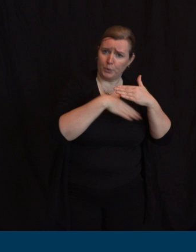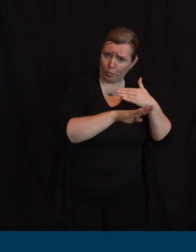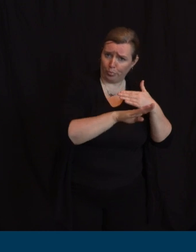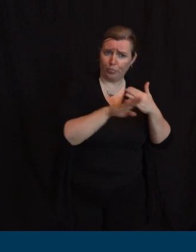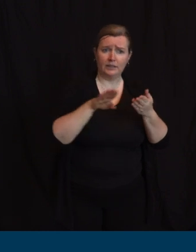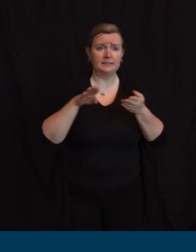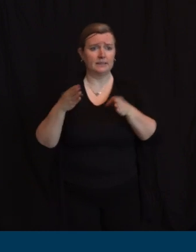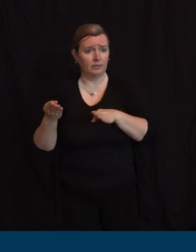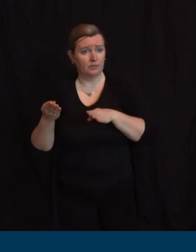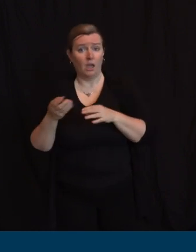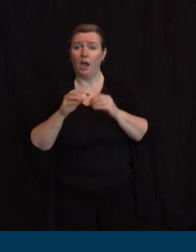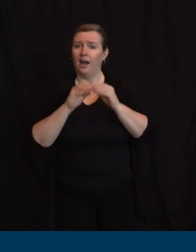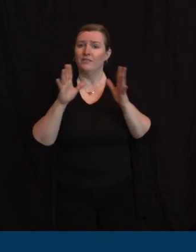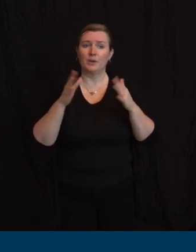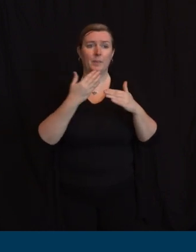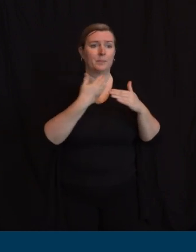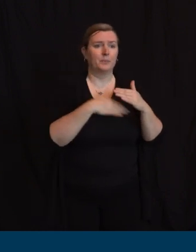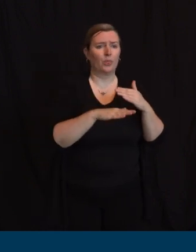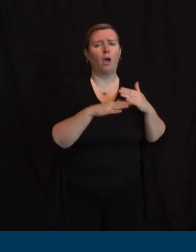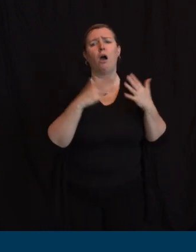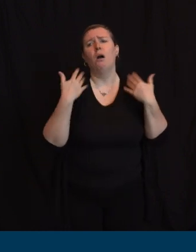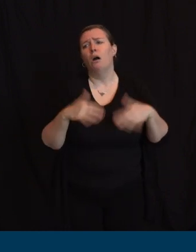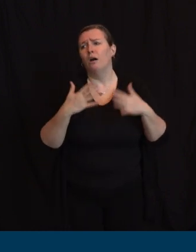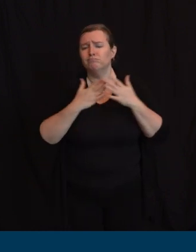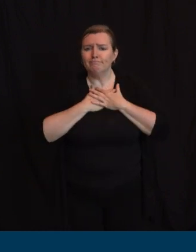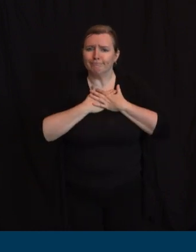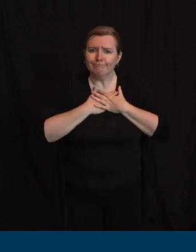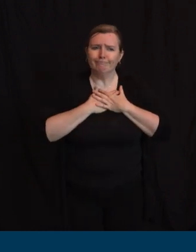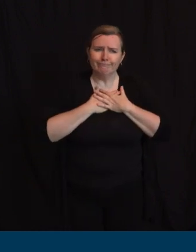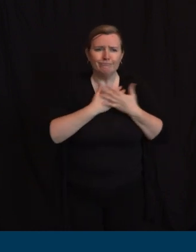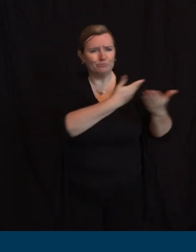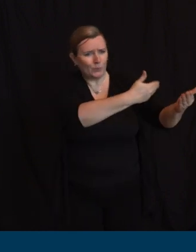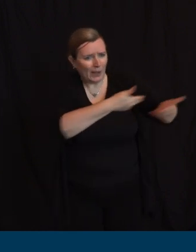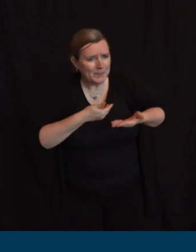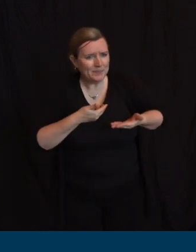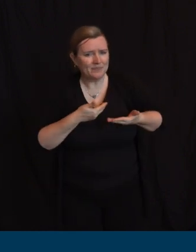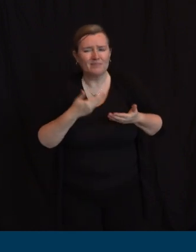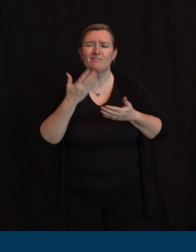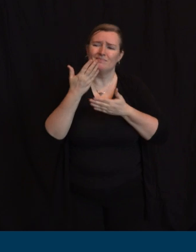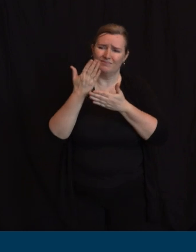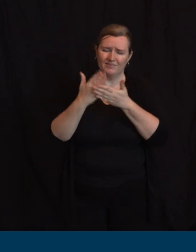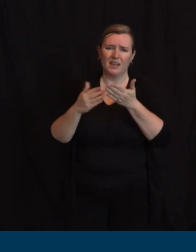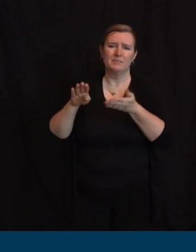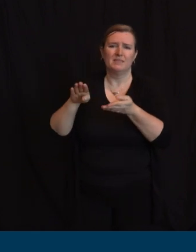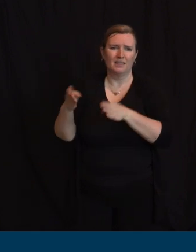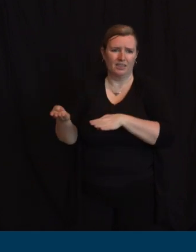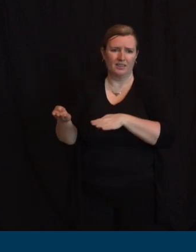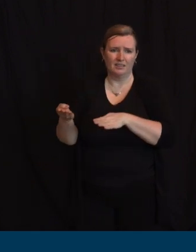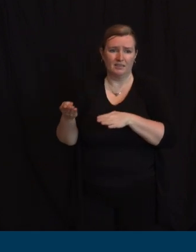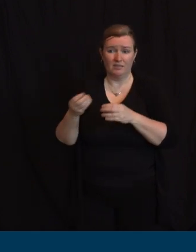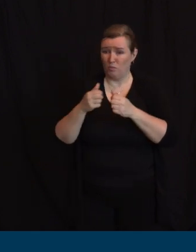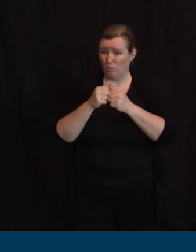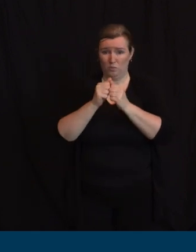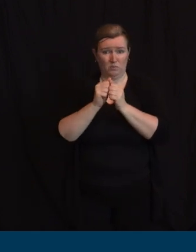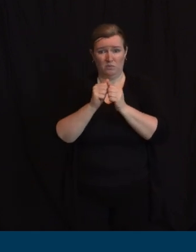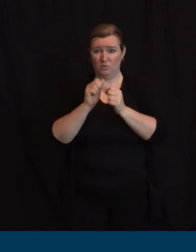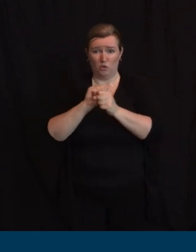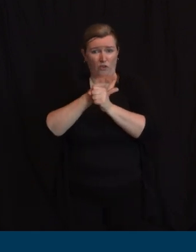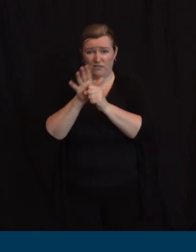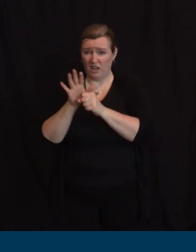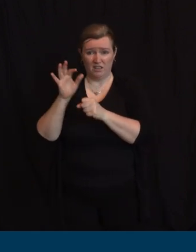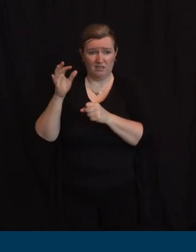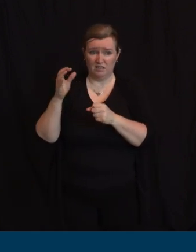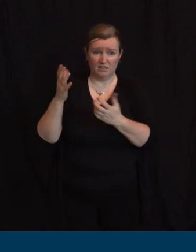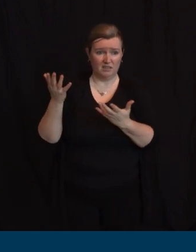A couple of deaths, at a minimum, we've acknowledged had nothing to do with COVID-19. As Judy has reminded us, as has Ed and